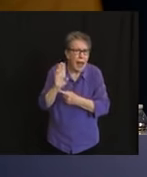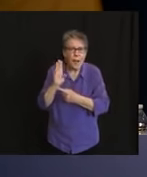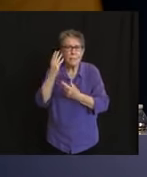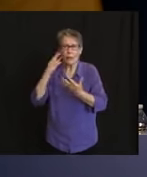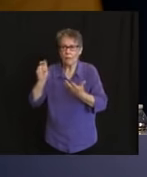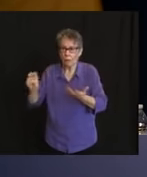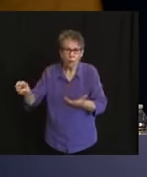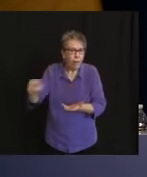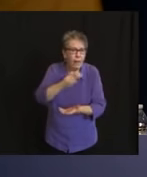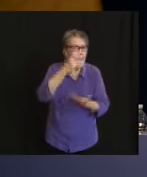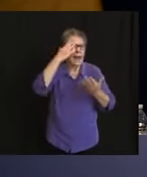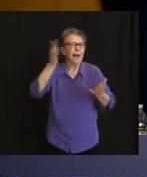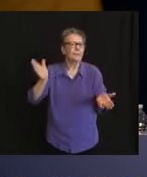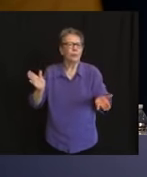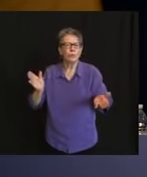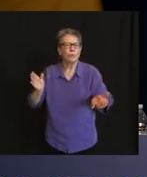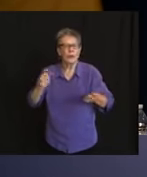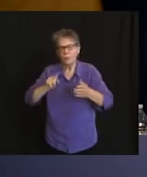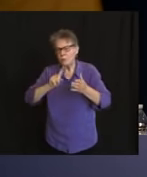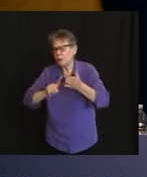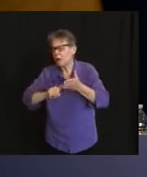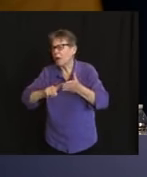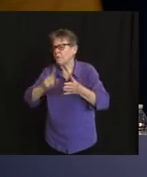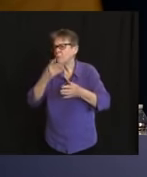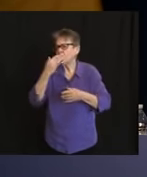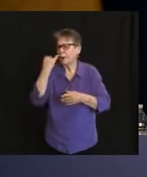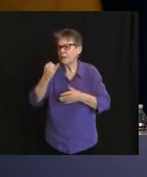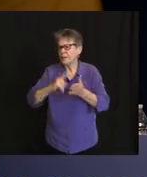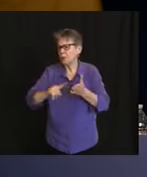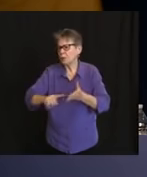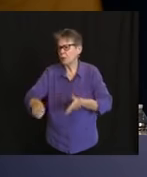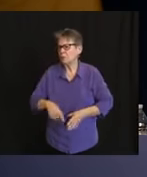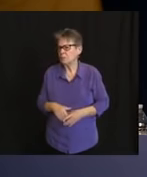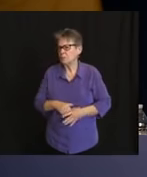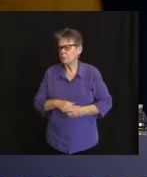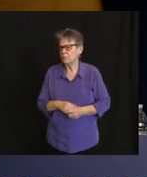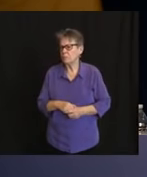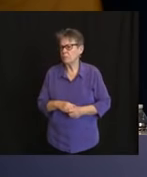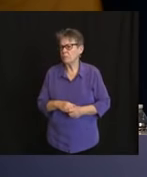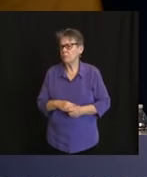data on long-term care, what we're hearing is that there was a